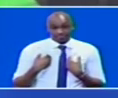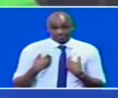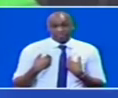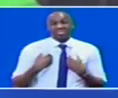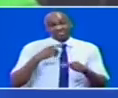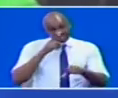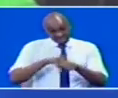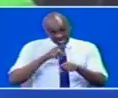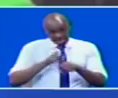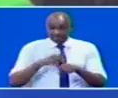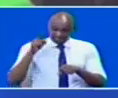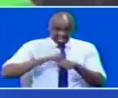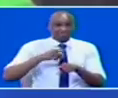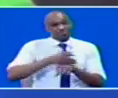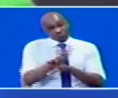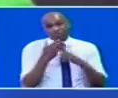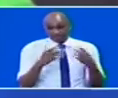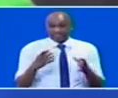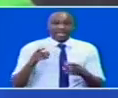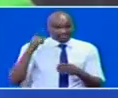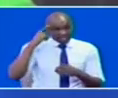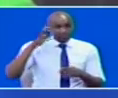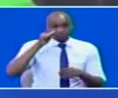Muda umetupa kisogo, manake tulitoka tu kwa